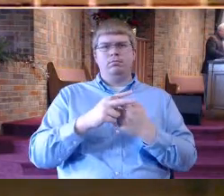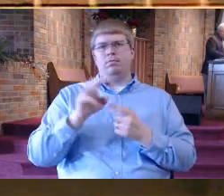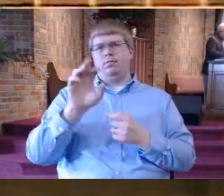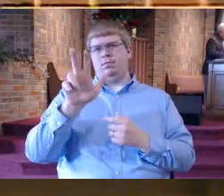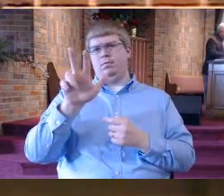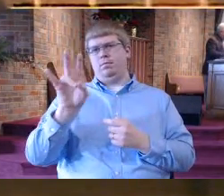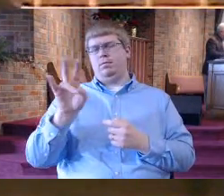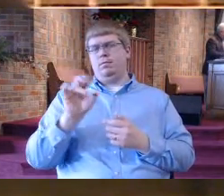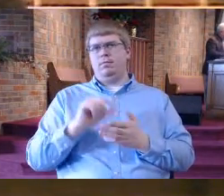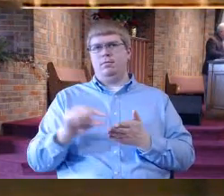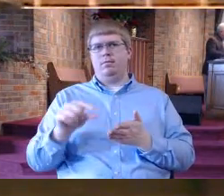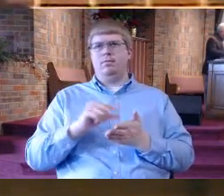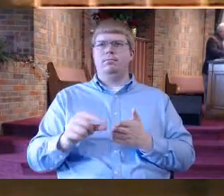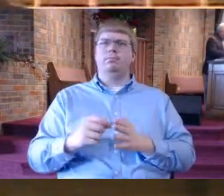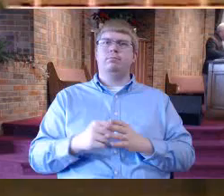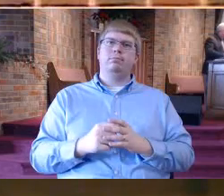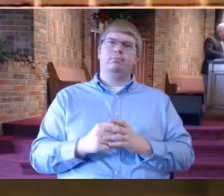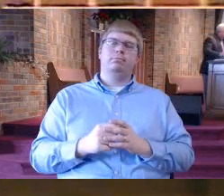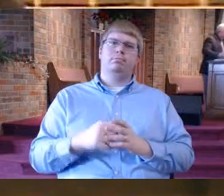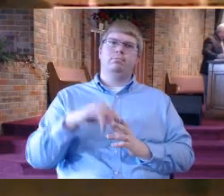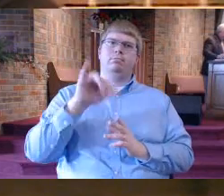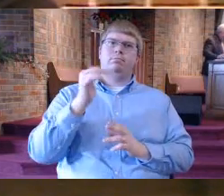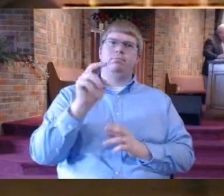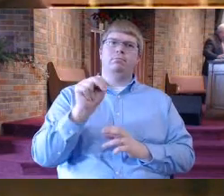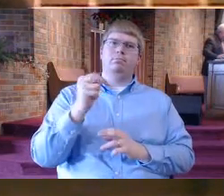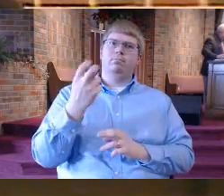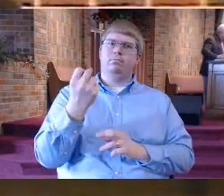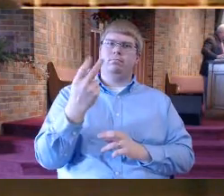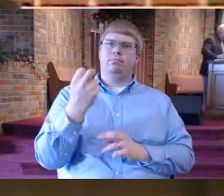37. John 12, 37.